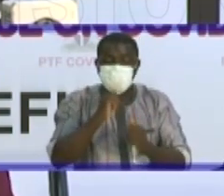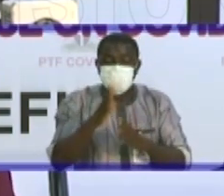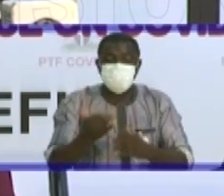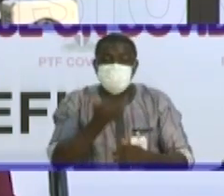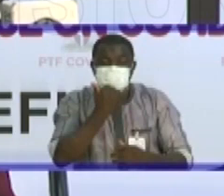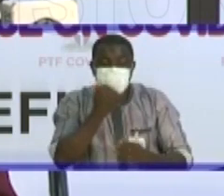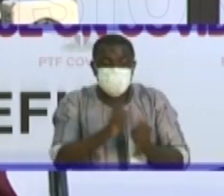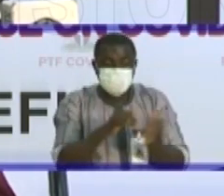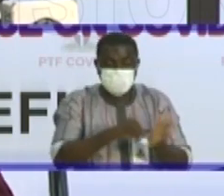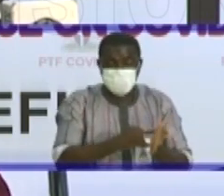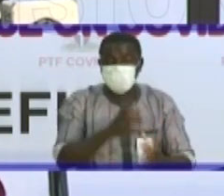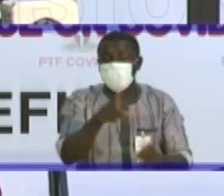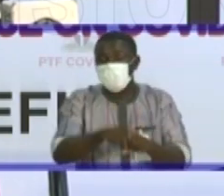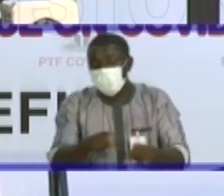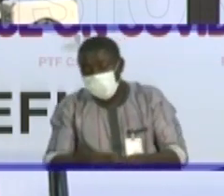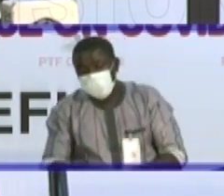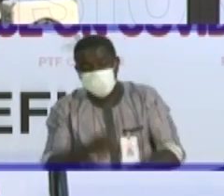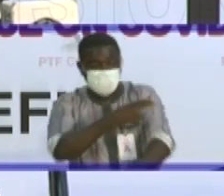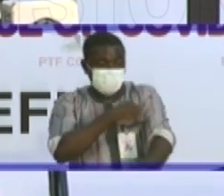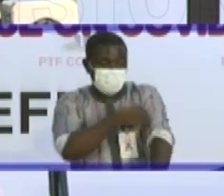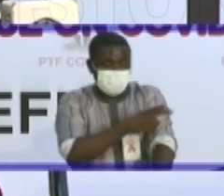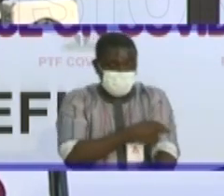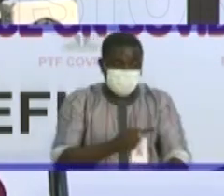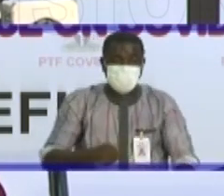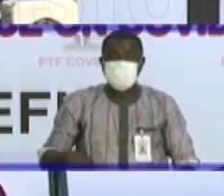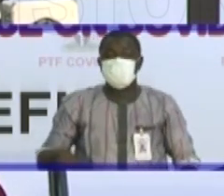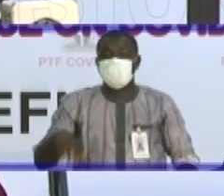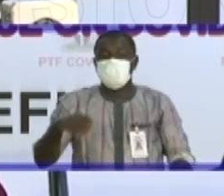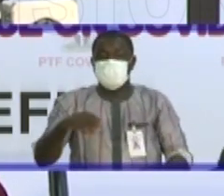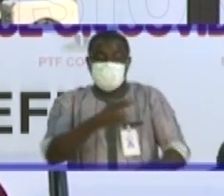decontaminating hospitals or ambulances after they have been used for